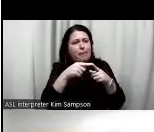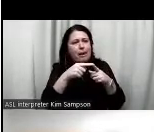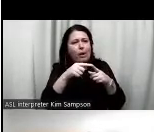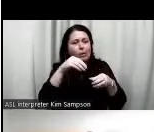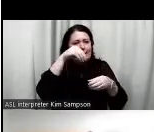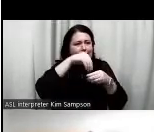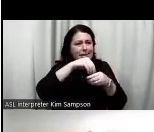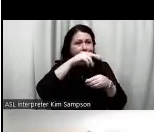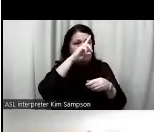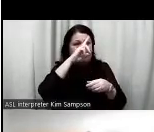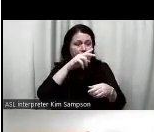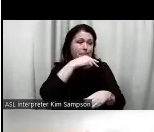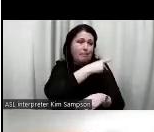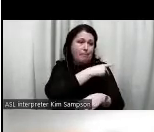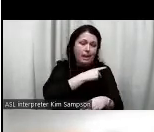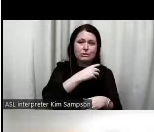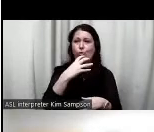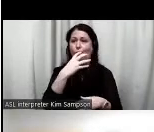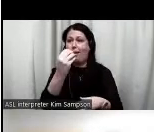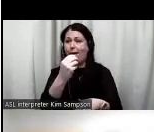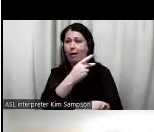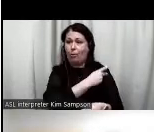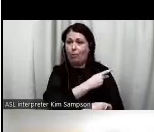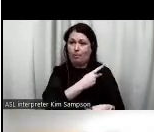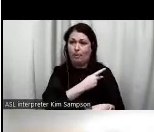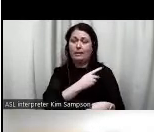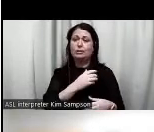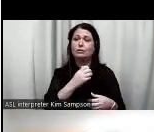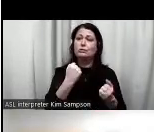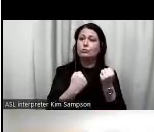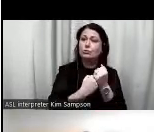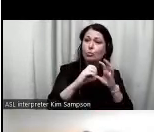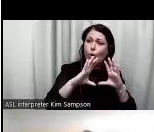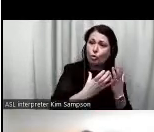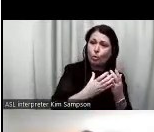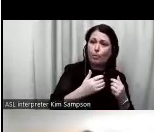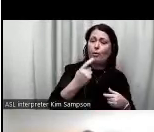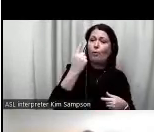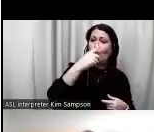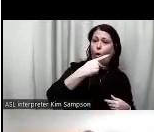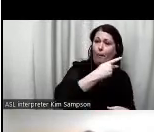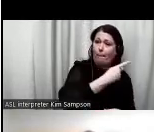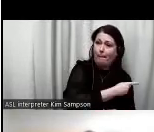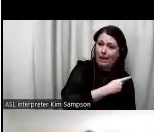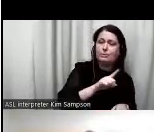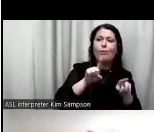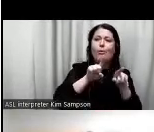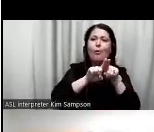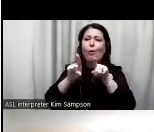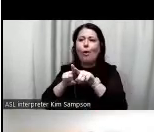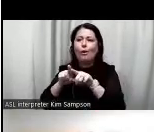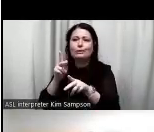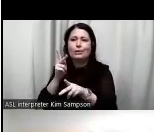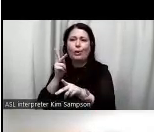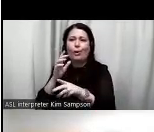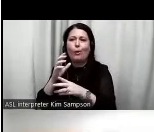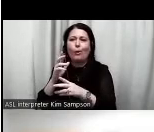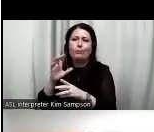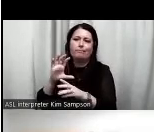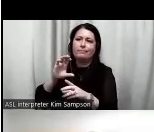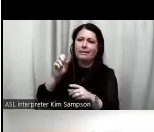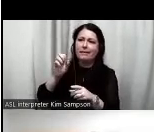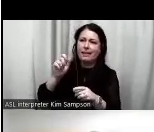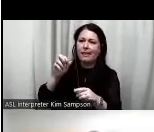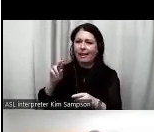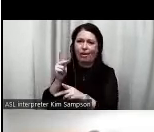inpatient or outpatient support groups or caregiver support groups that might be helpful. Can you please advance the slide?